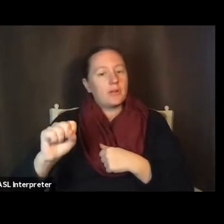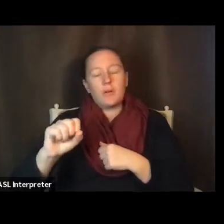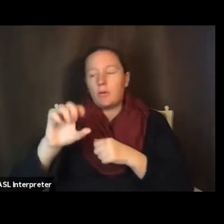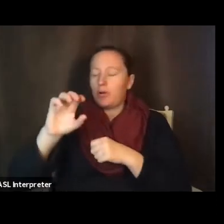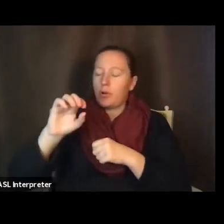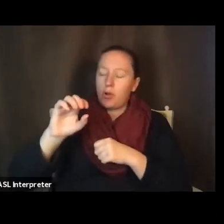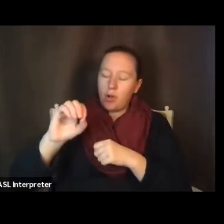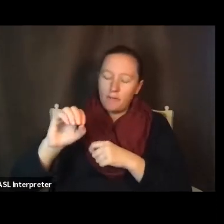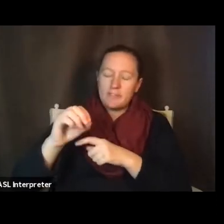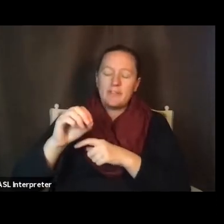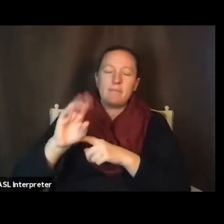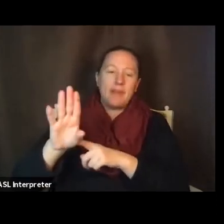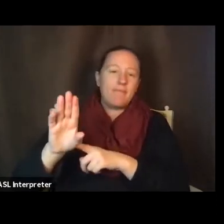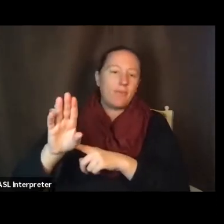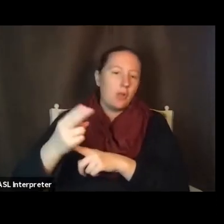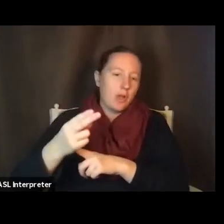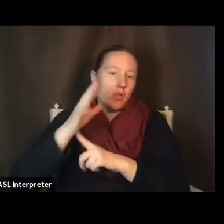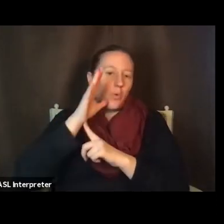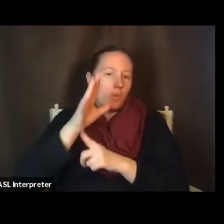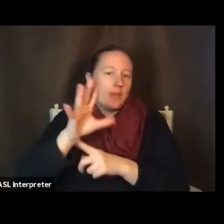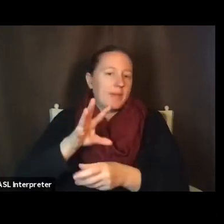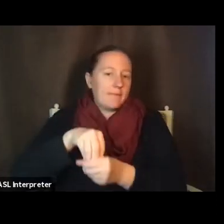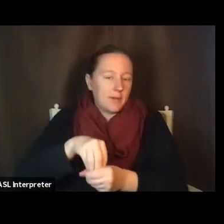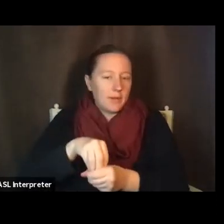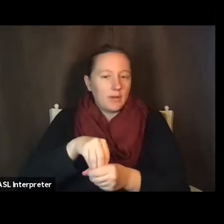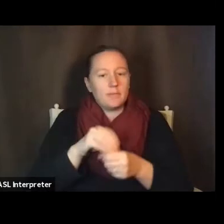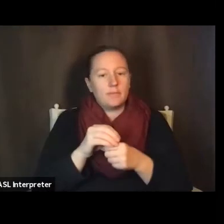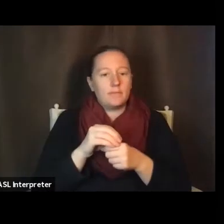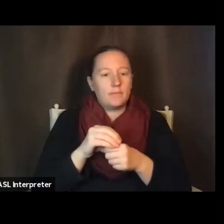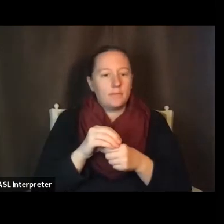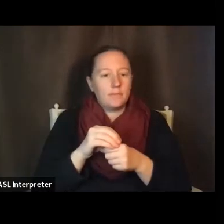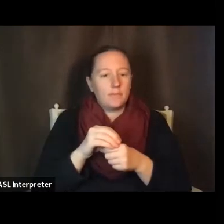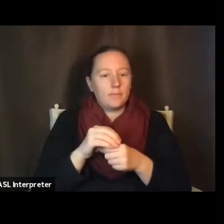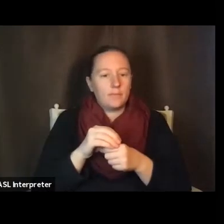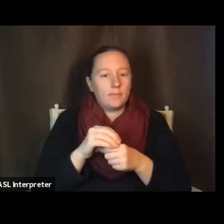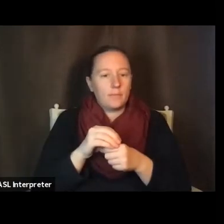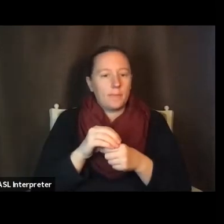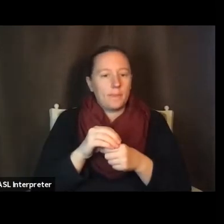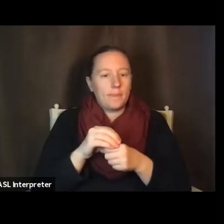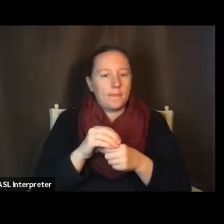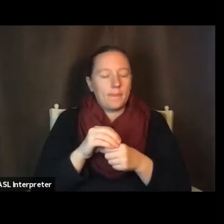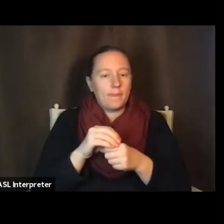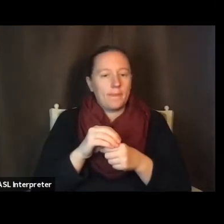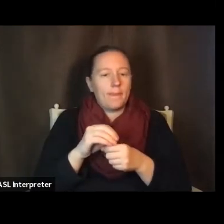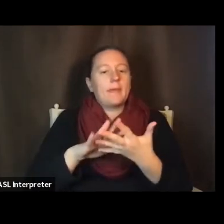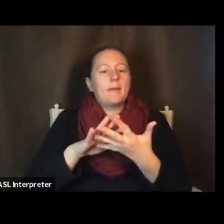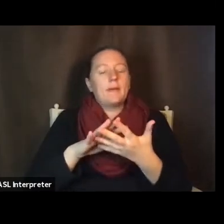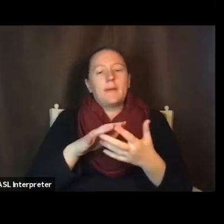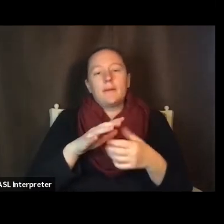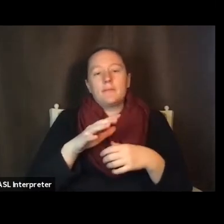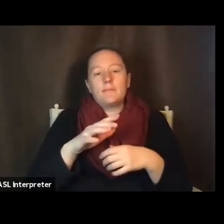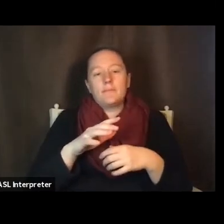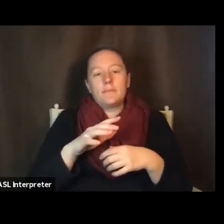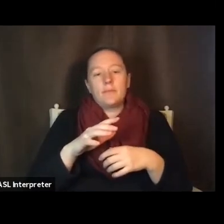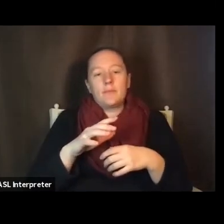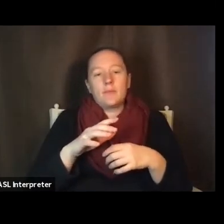as part of the Behavioral Health Administration, is really expanding training and expertise on